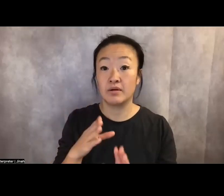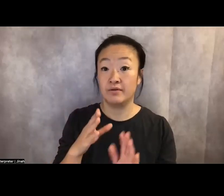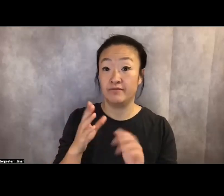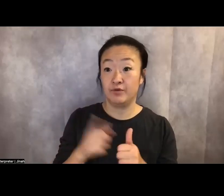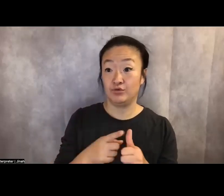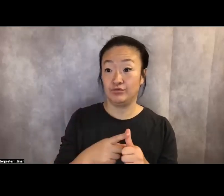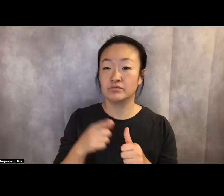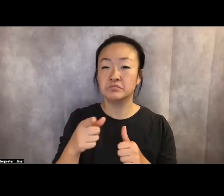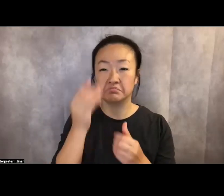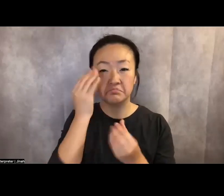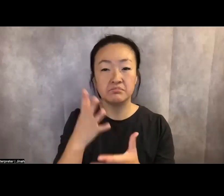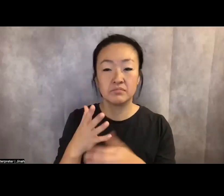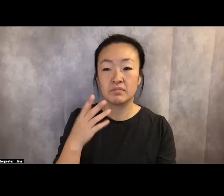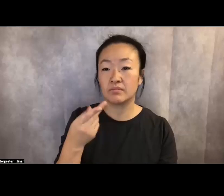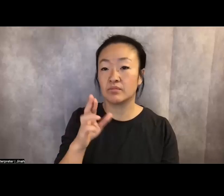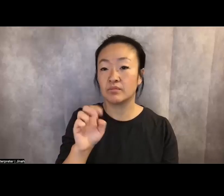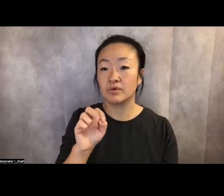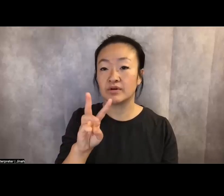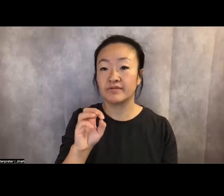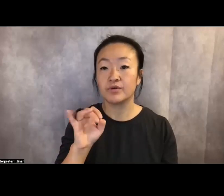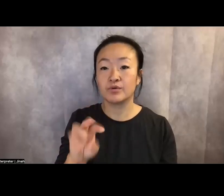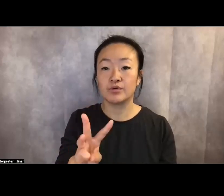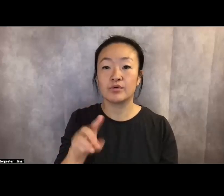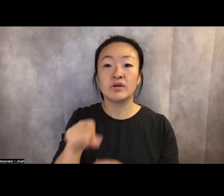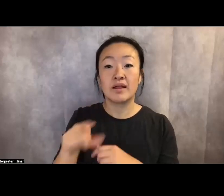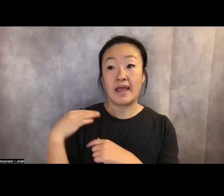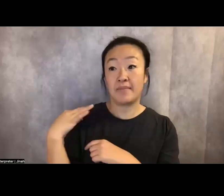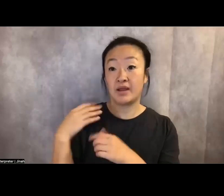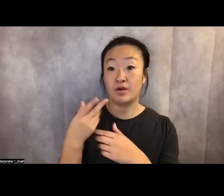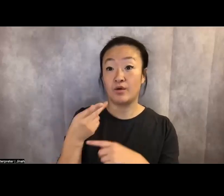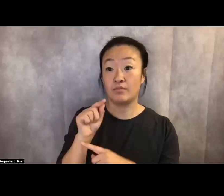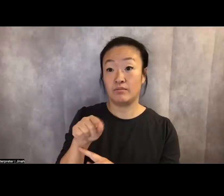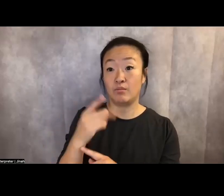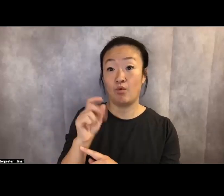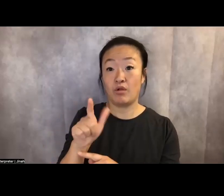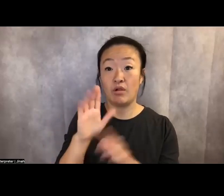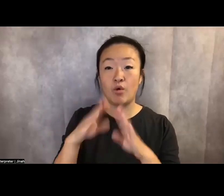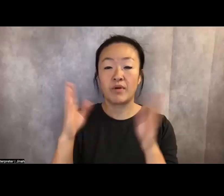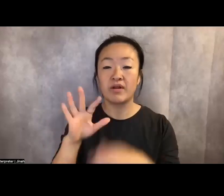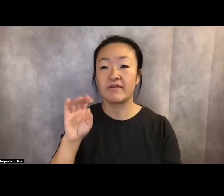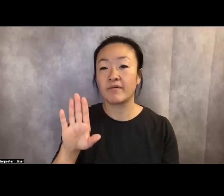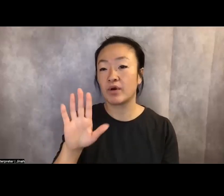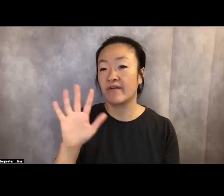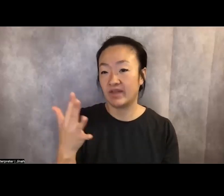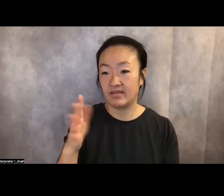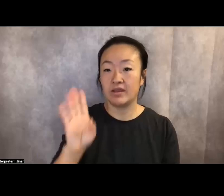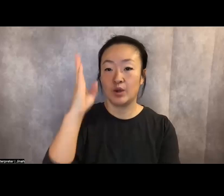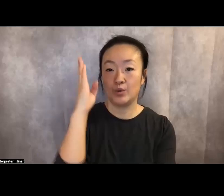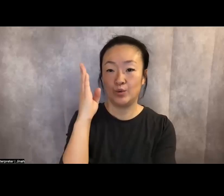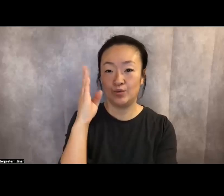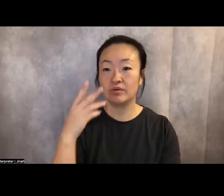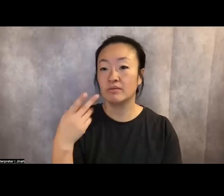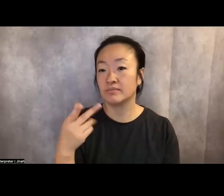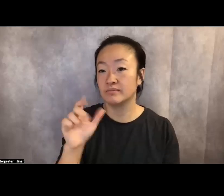a preview of the portal. The application portal will not open until February 5th at noon Pacific time. At